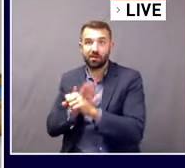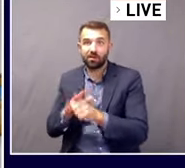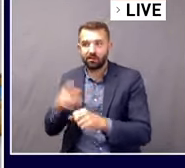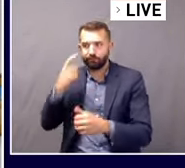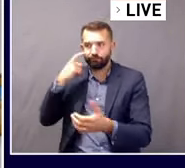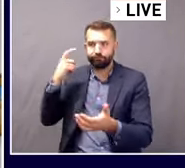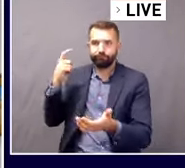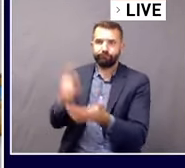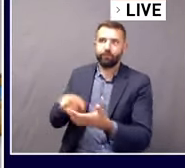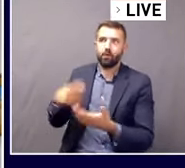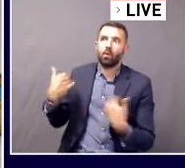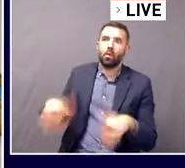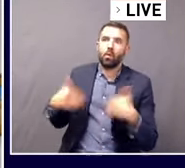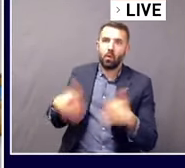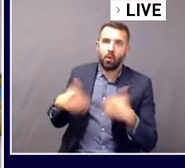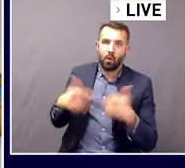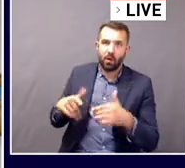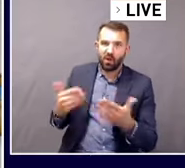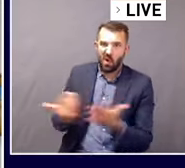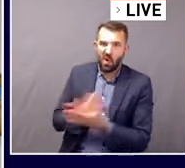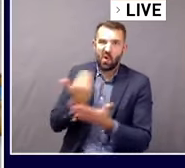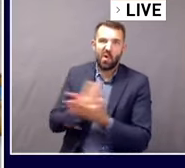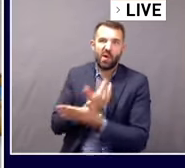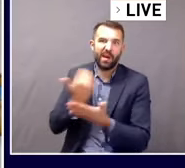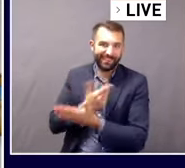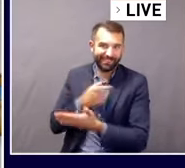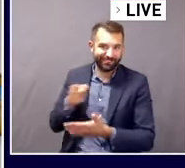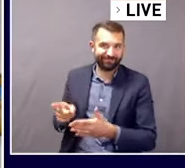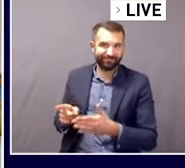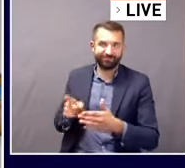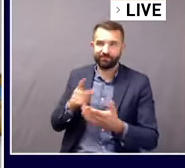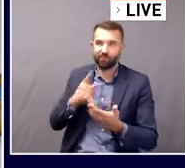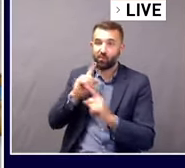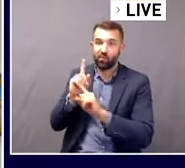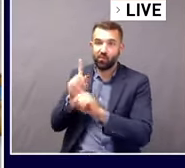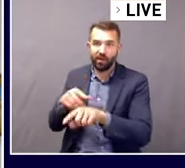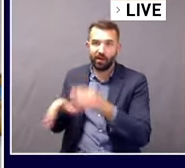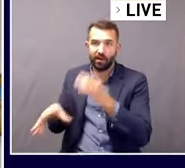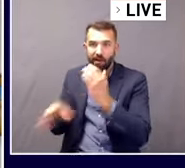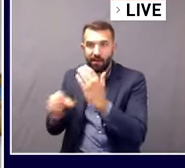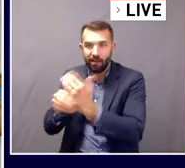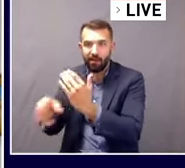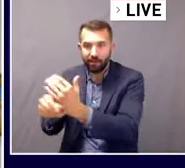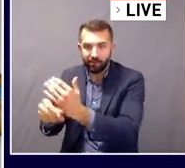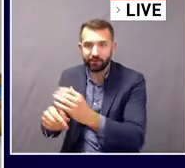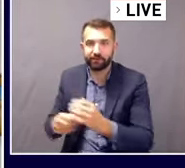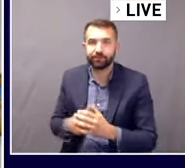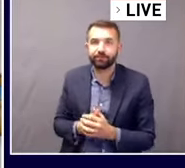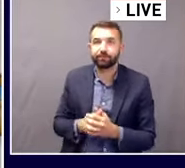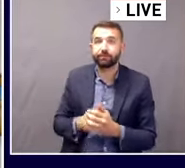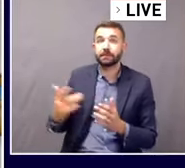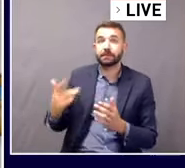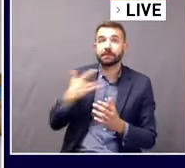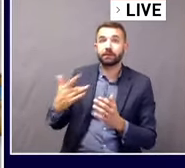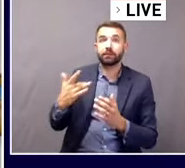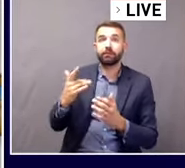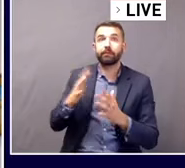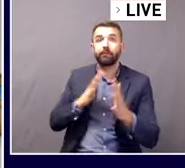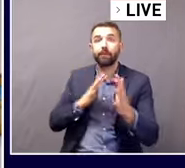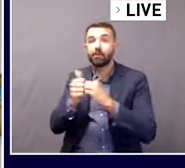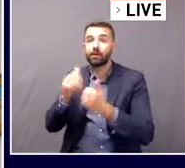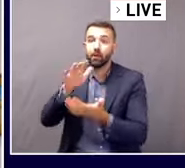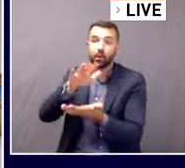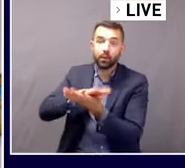new reporting phase into our typical 2-week system in order to account for that. Usually we only update the school